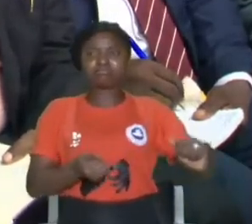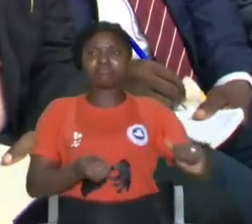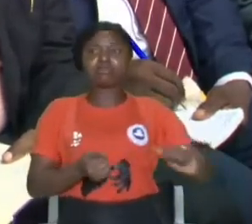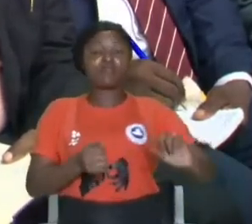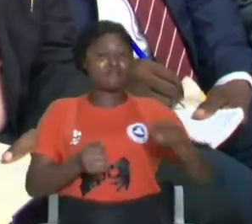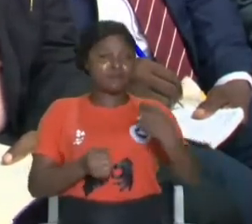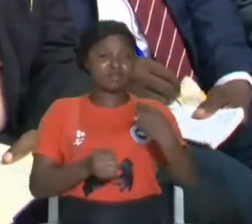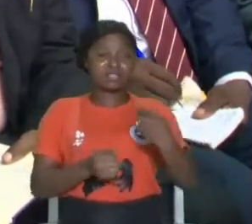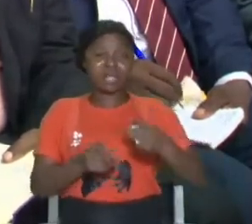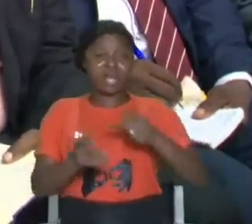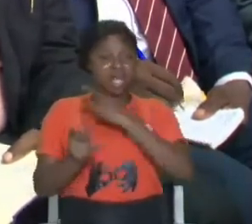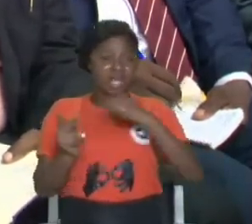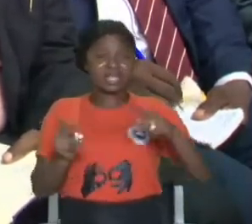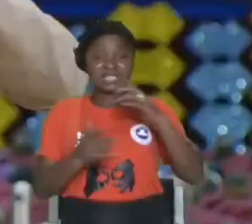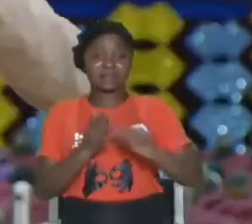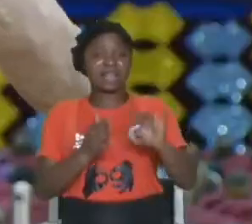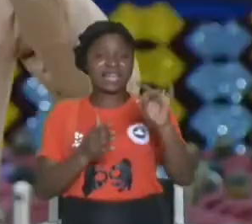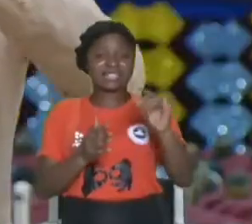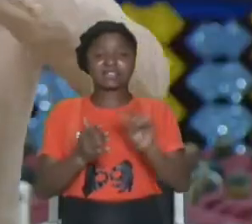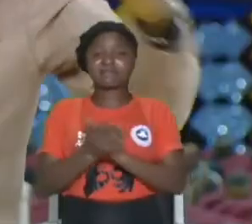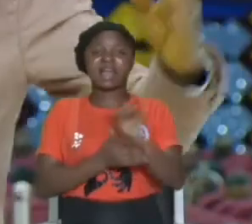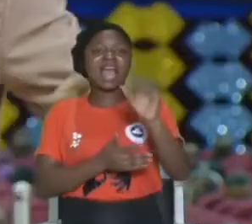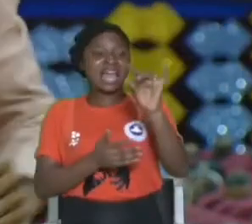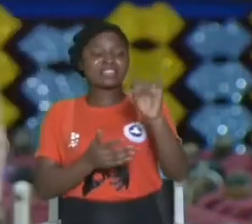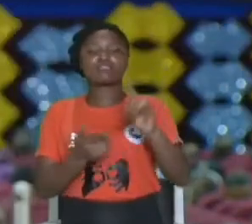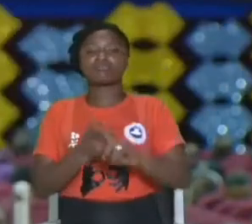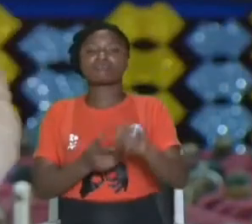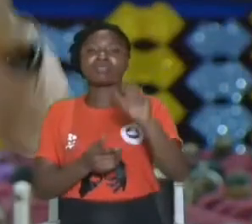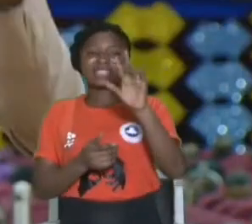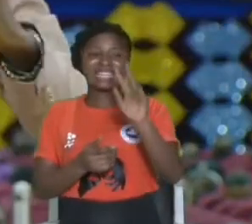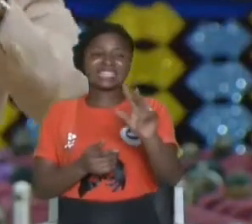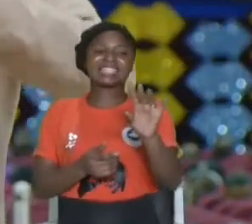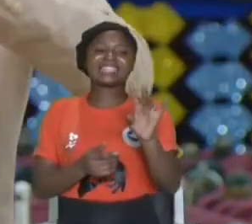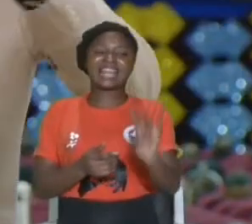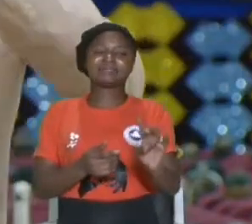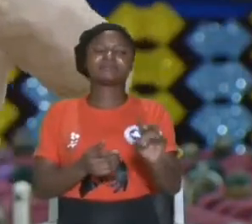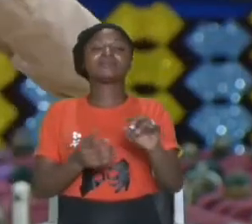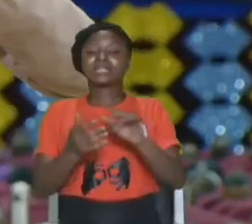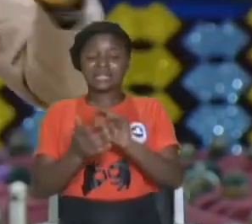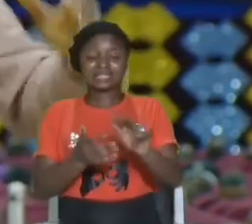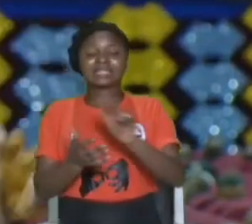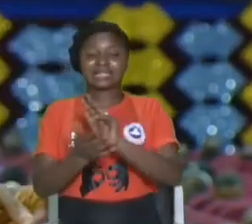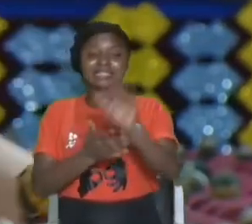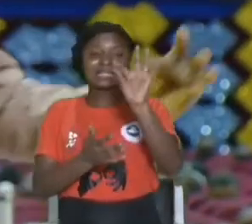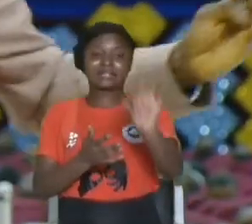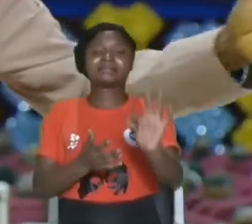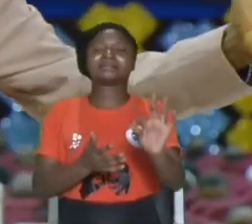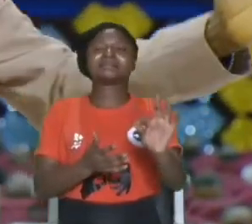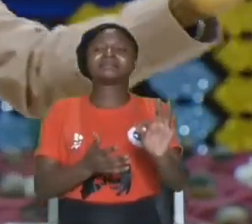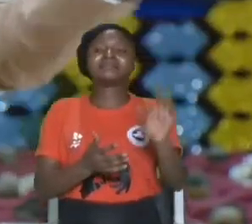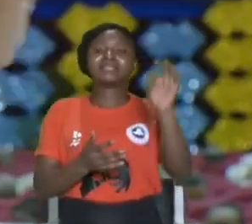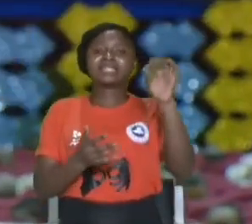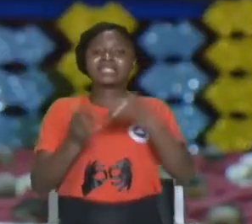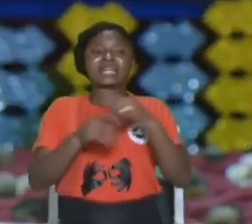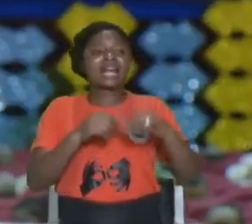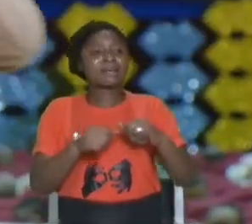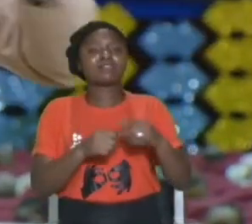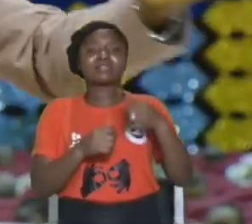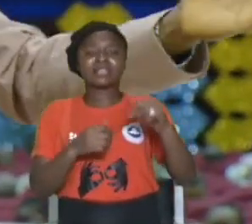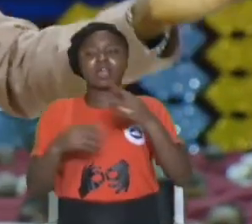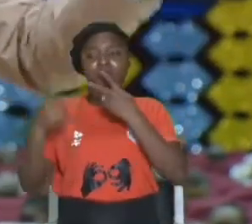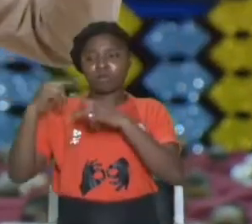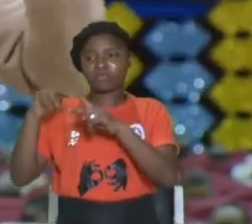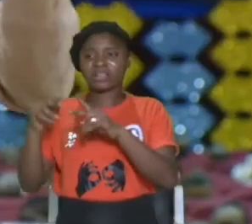1 Kings chapter 18 from verse 29 to 39. 1 Kings 18, 29 to 39. It's about the